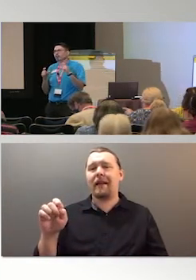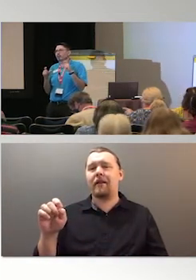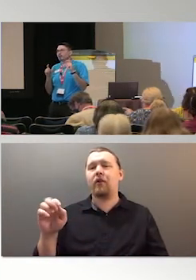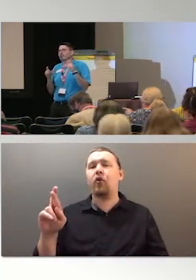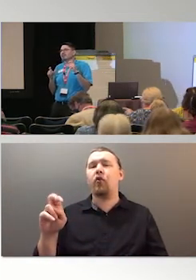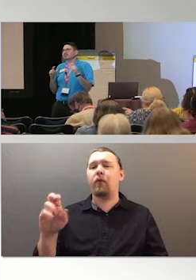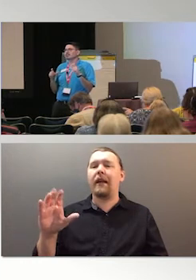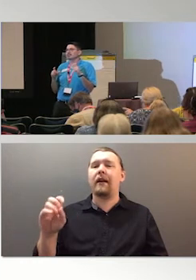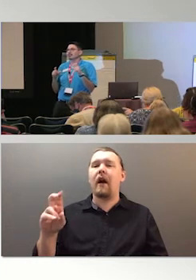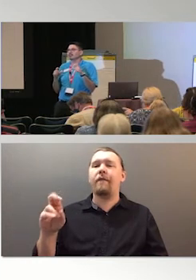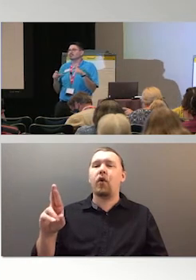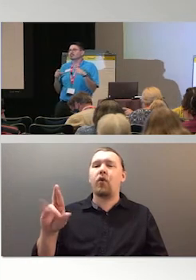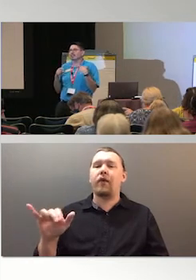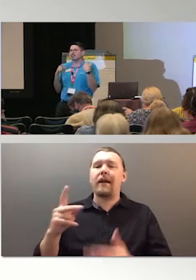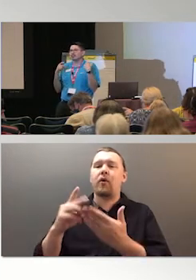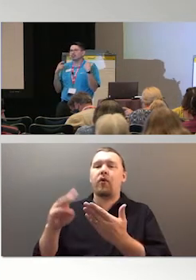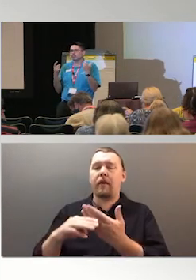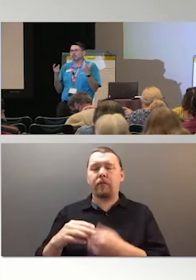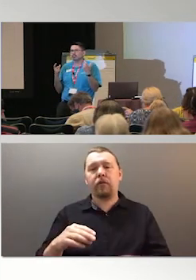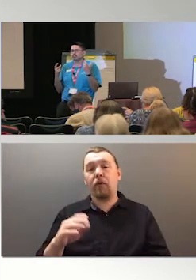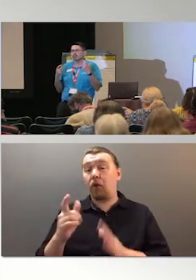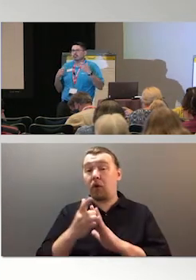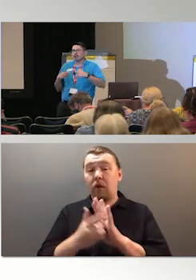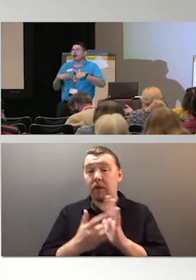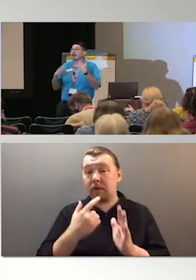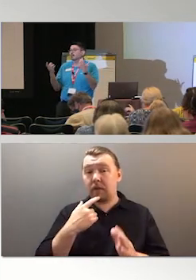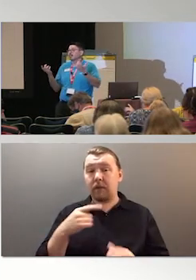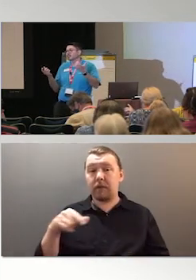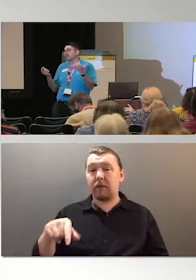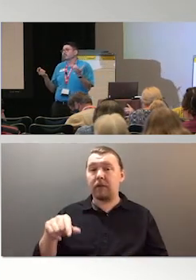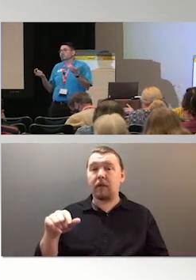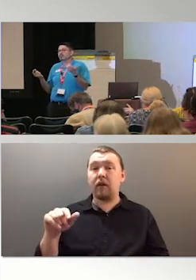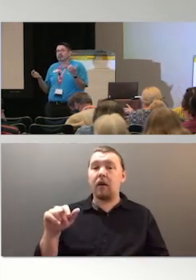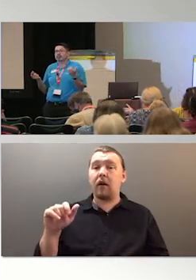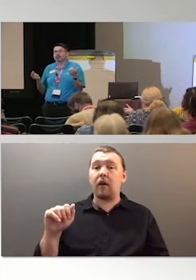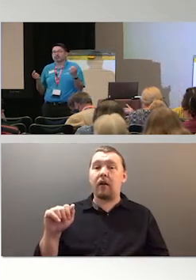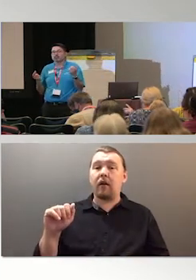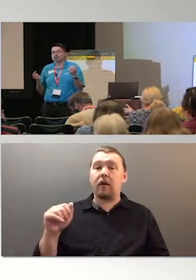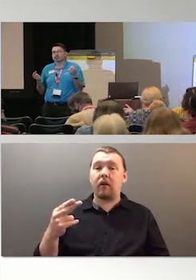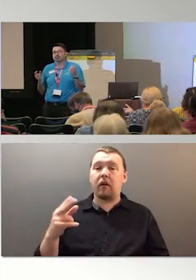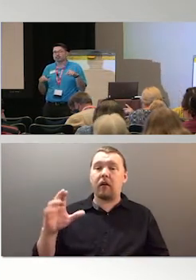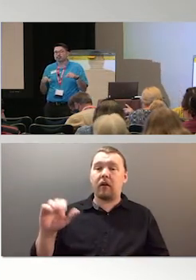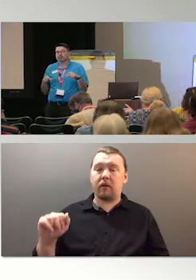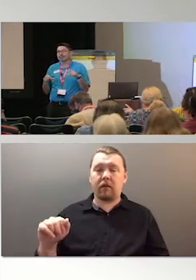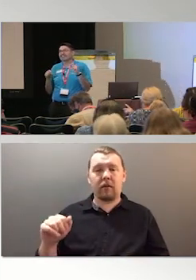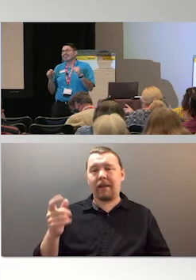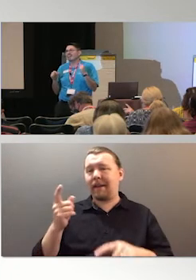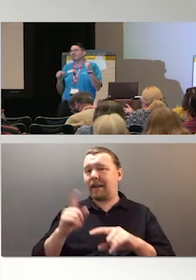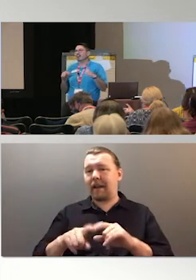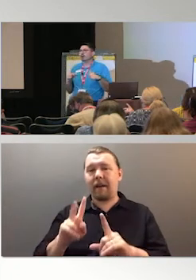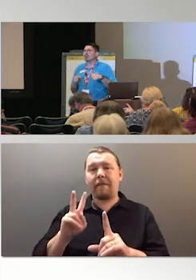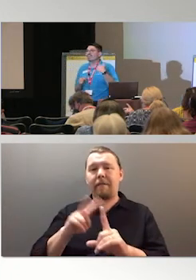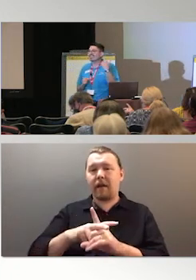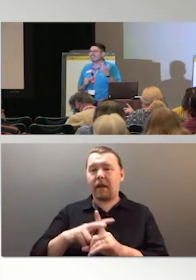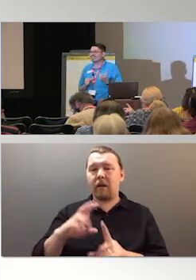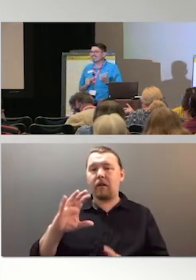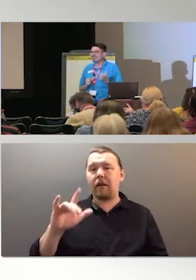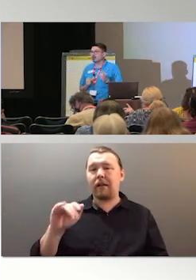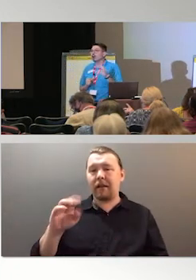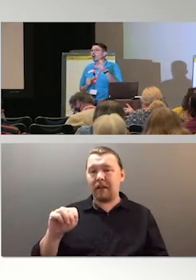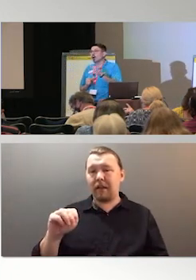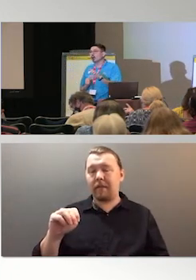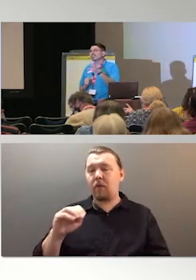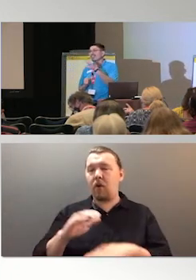law of Florida basically said that the state of Florida's AHCA, basically Agency for Healthcare Administration here in Florida, cannot file a